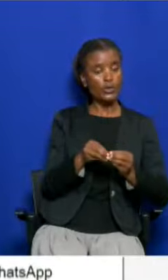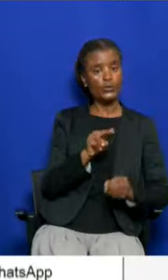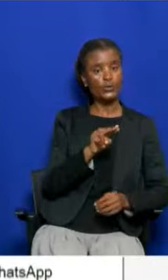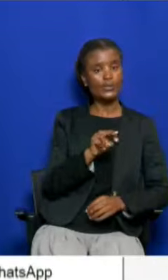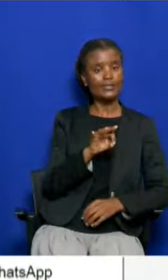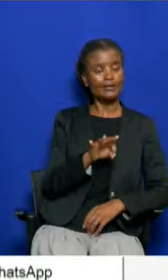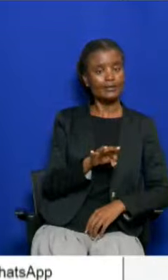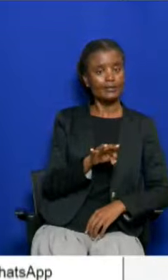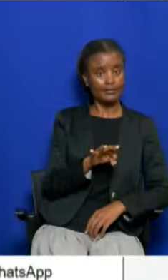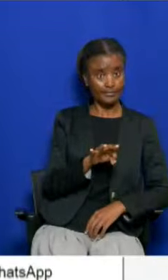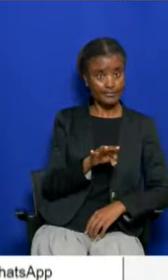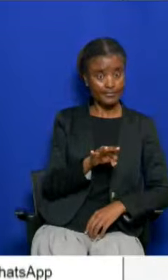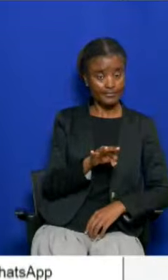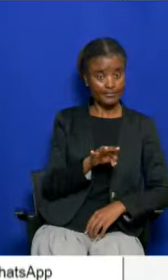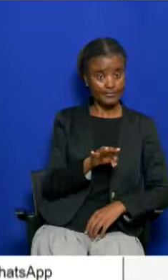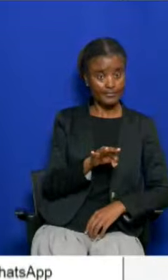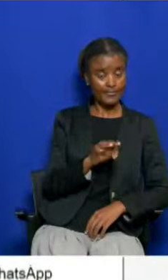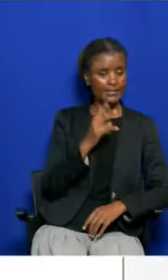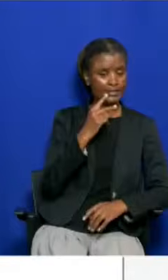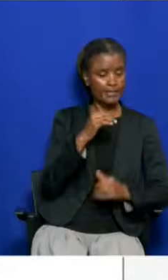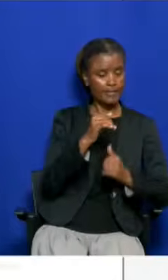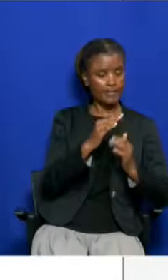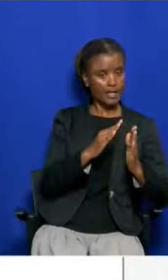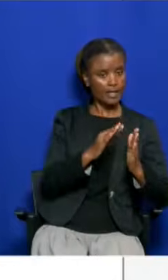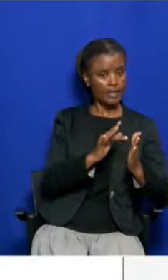Yes, I know.